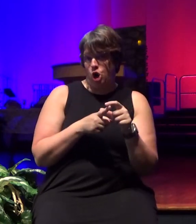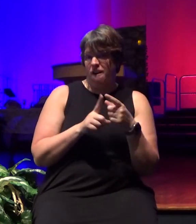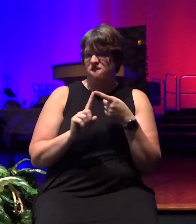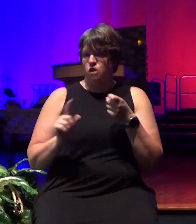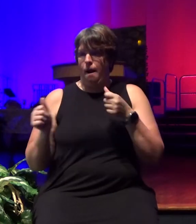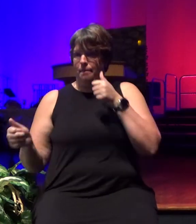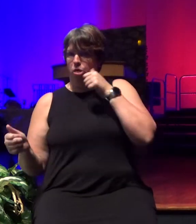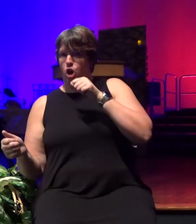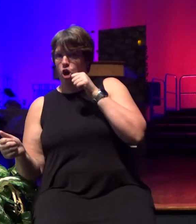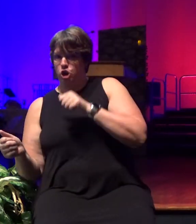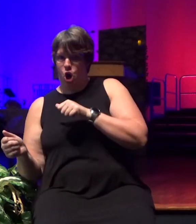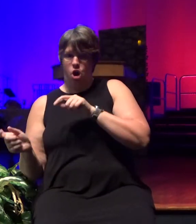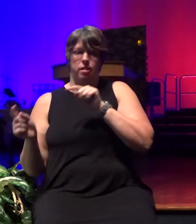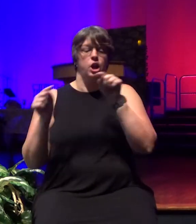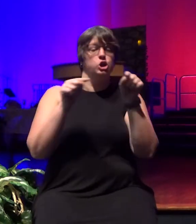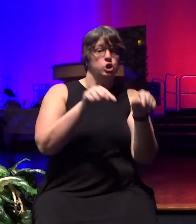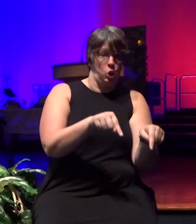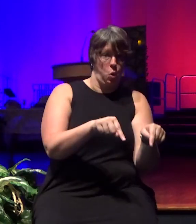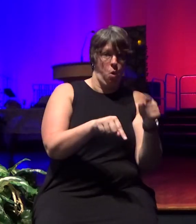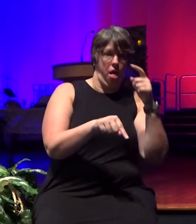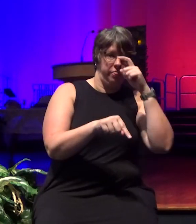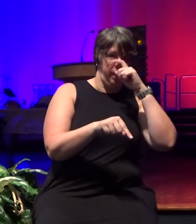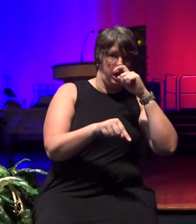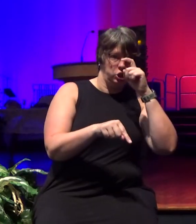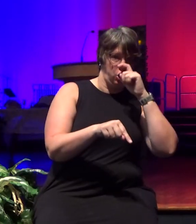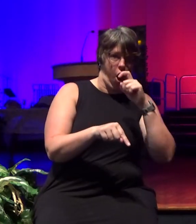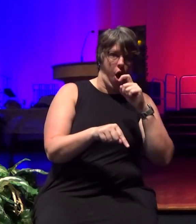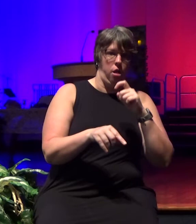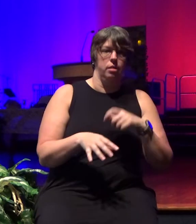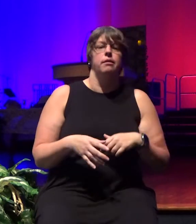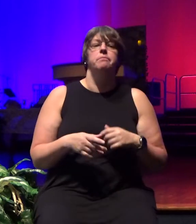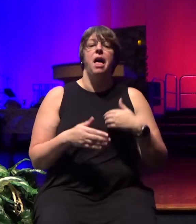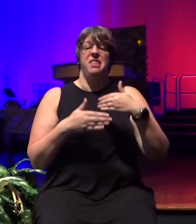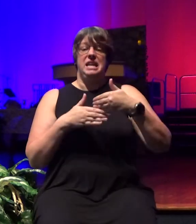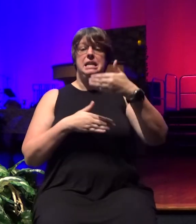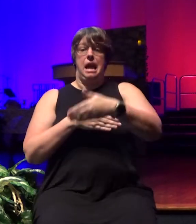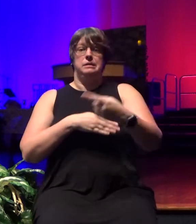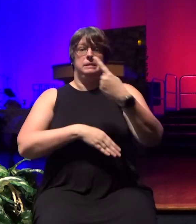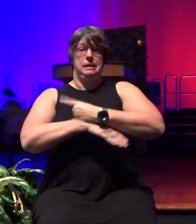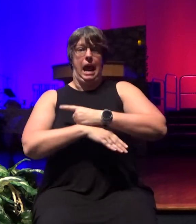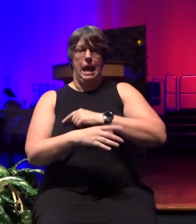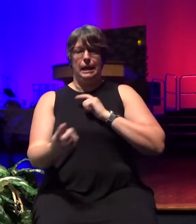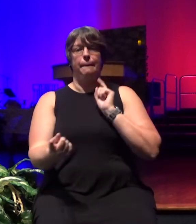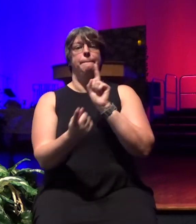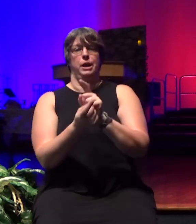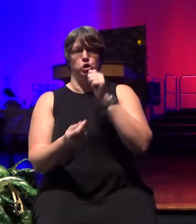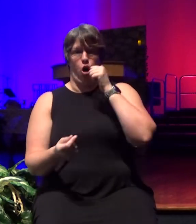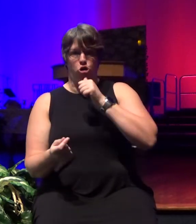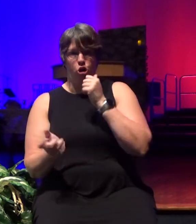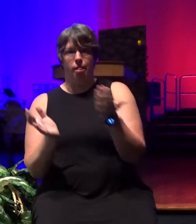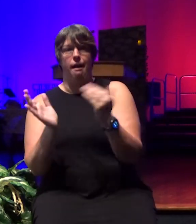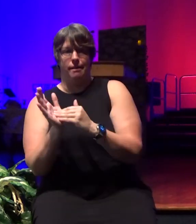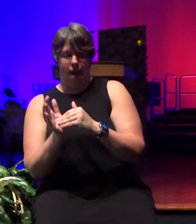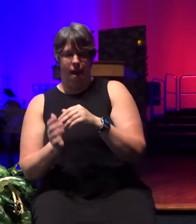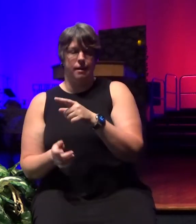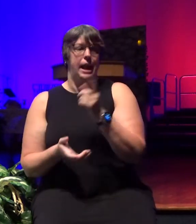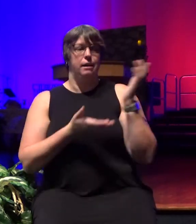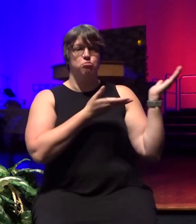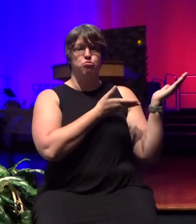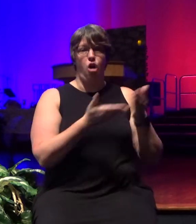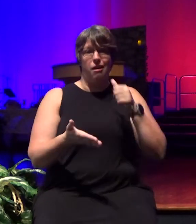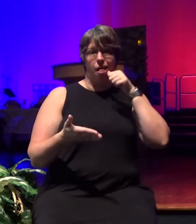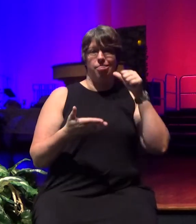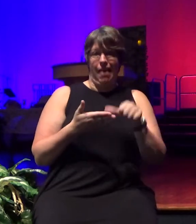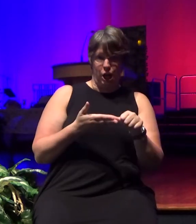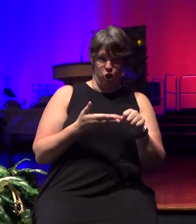little girl who just lost her favorite doll. Her favorite doll.